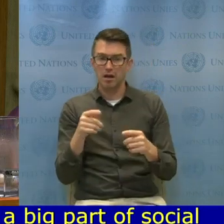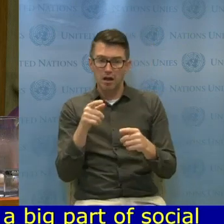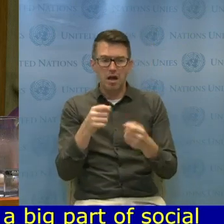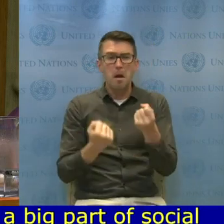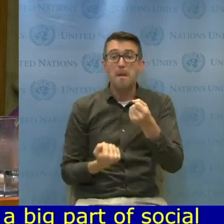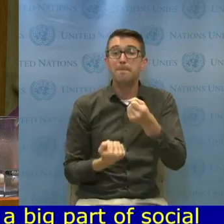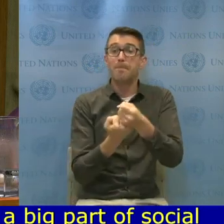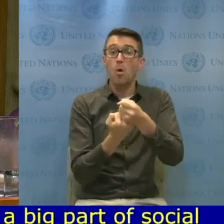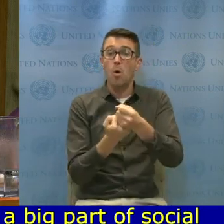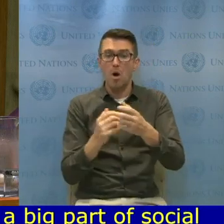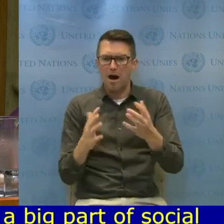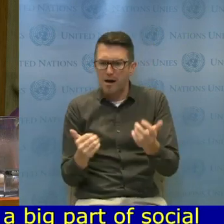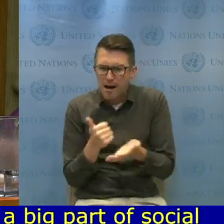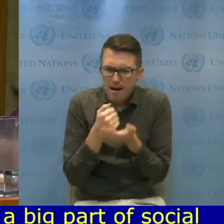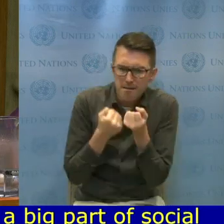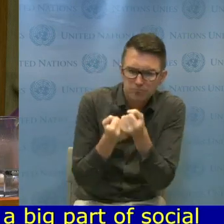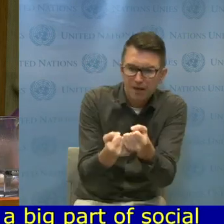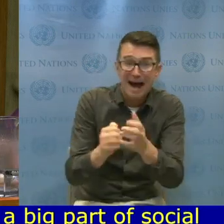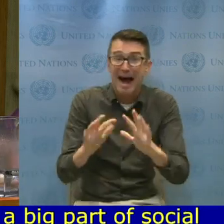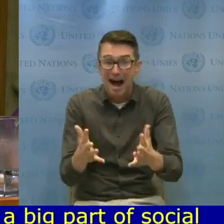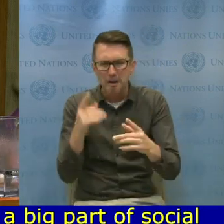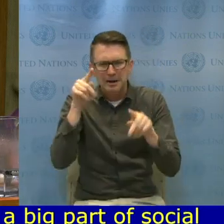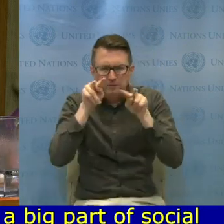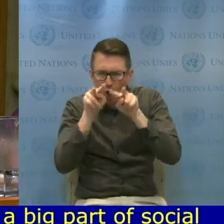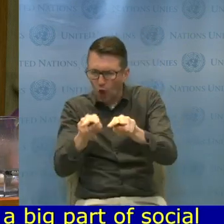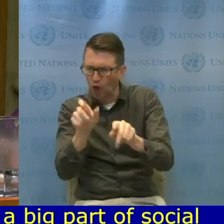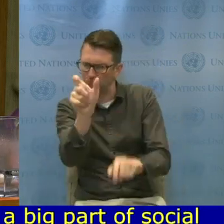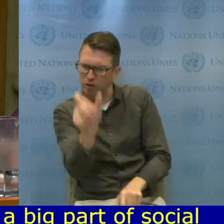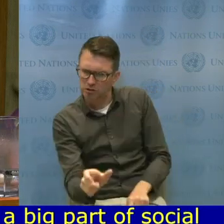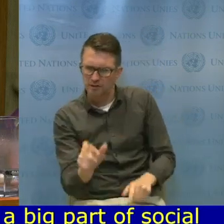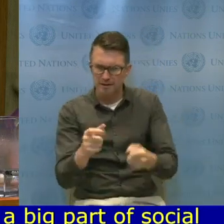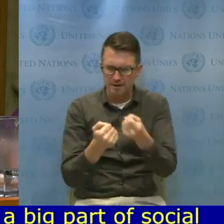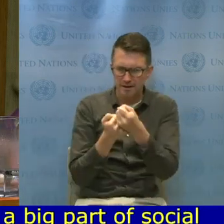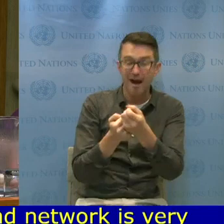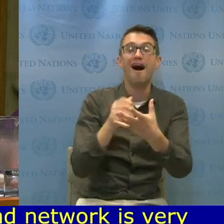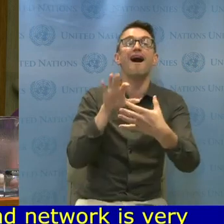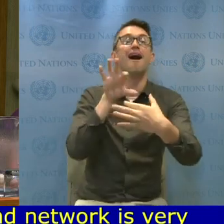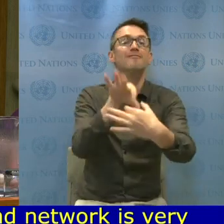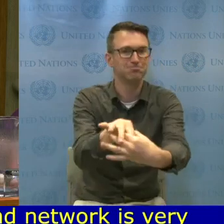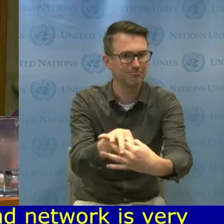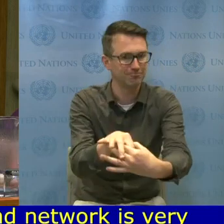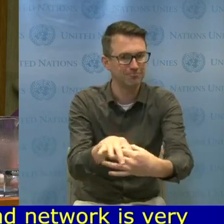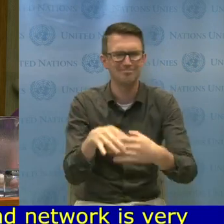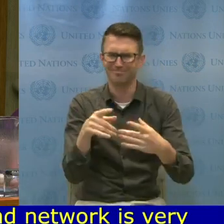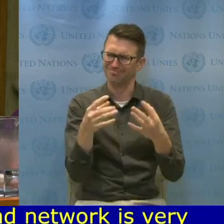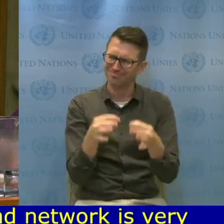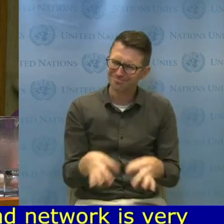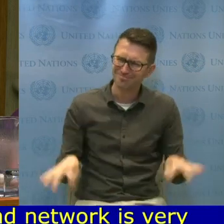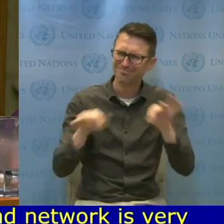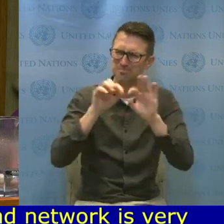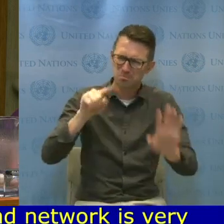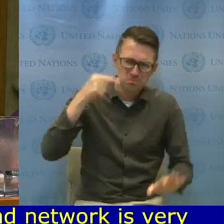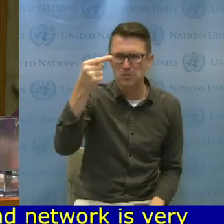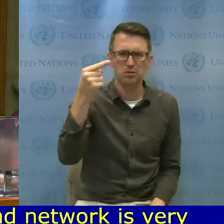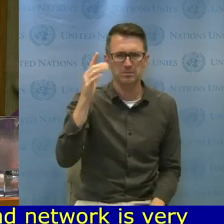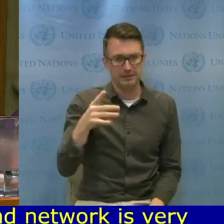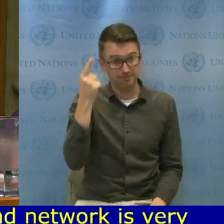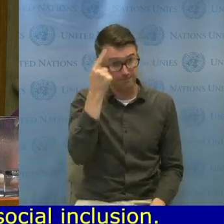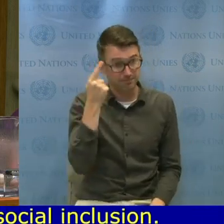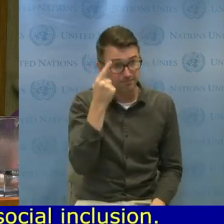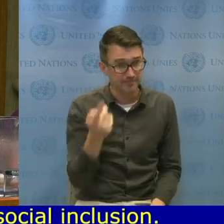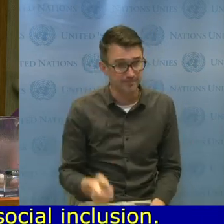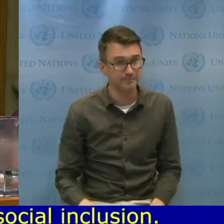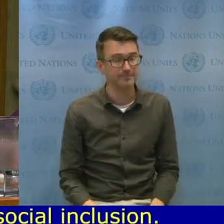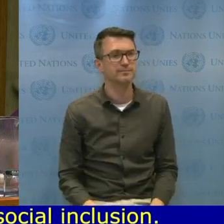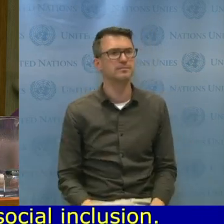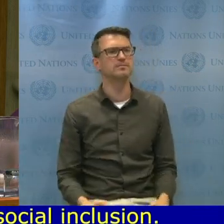Self-advocacy is very important in personal health care and inclusion in any kind. I want to thank